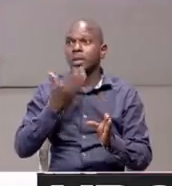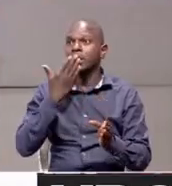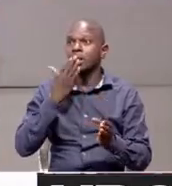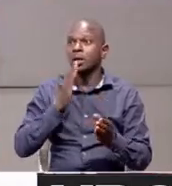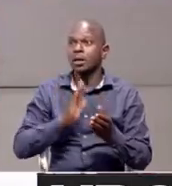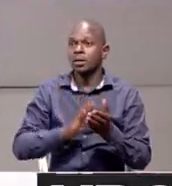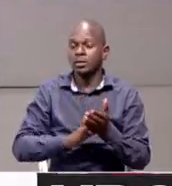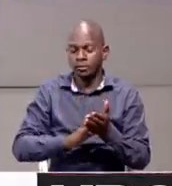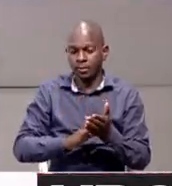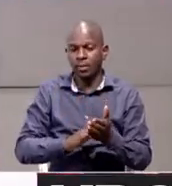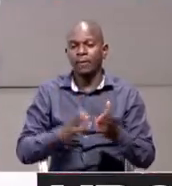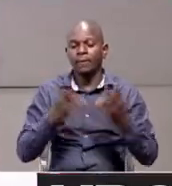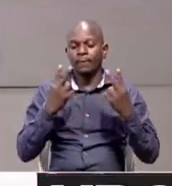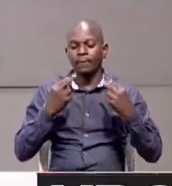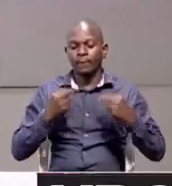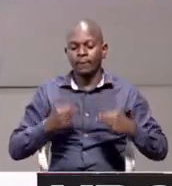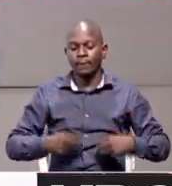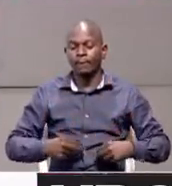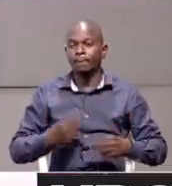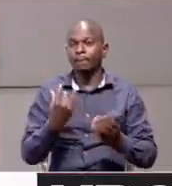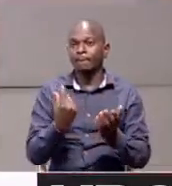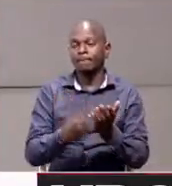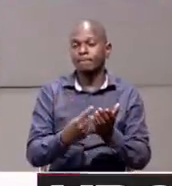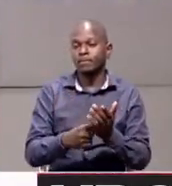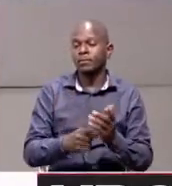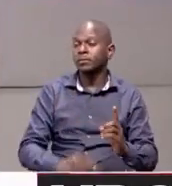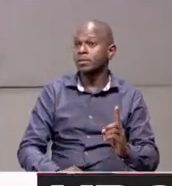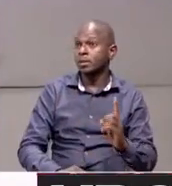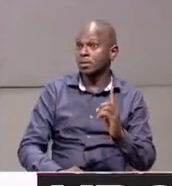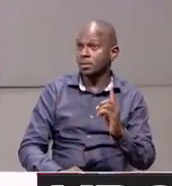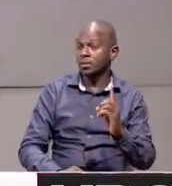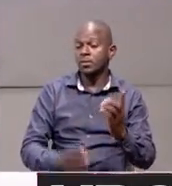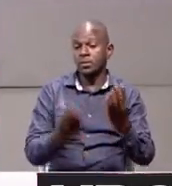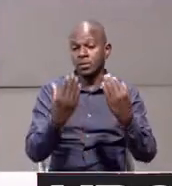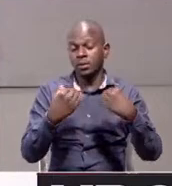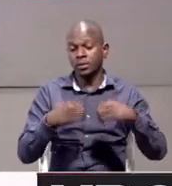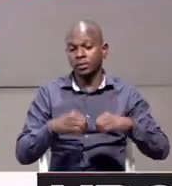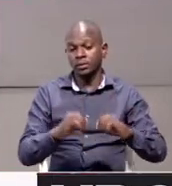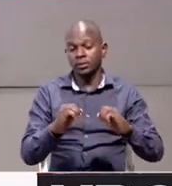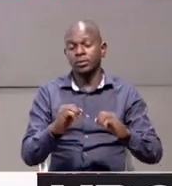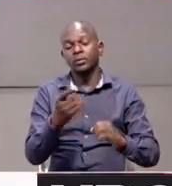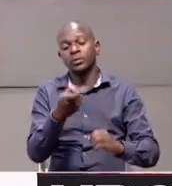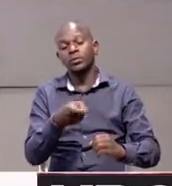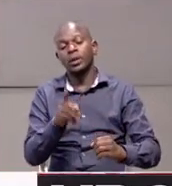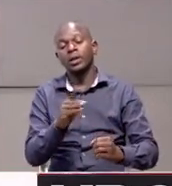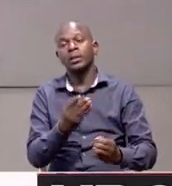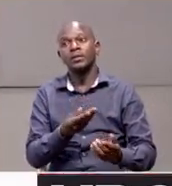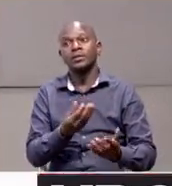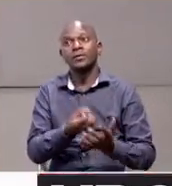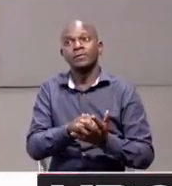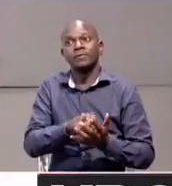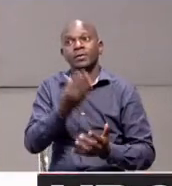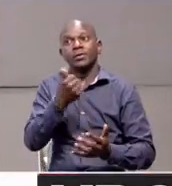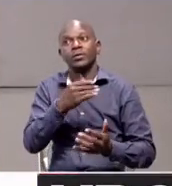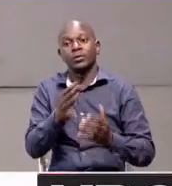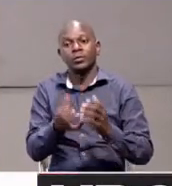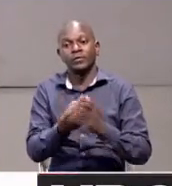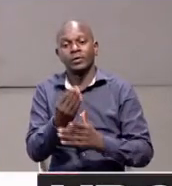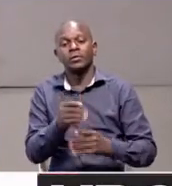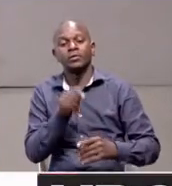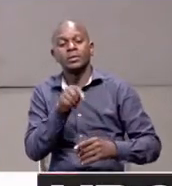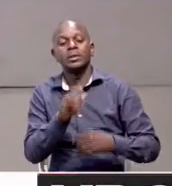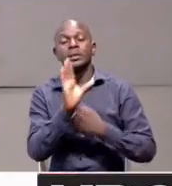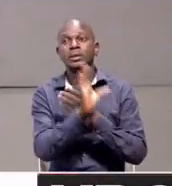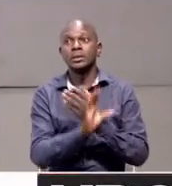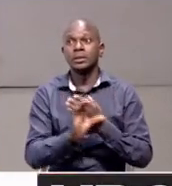that a healthy Ugandan is one who is able to add value to the growth of this country.